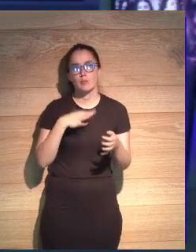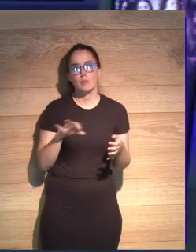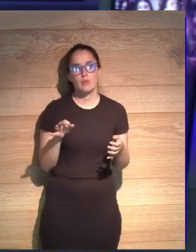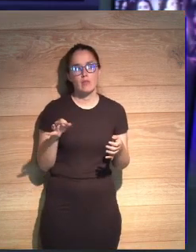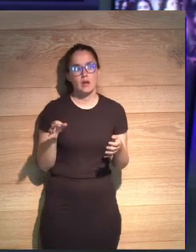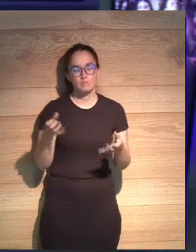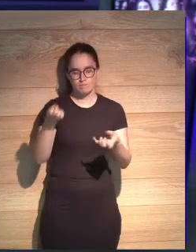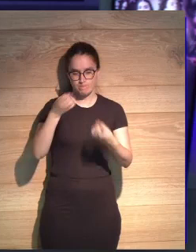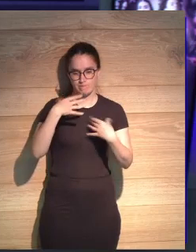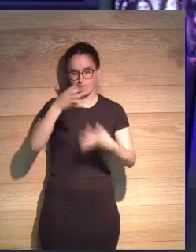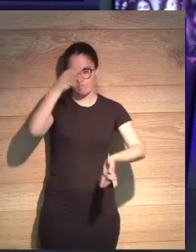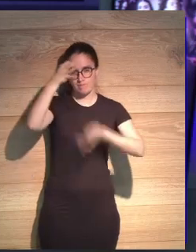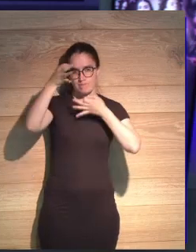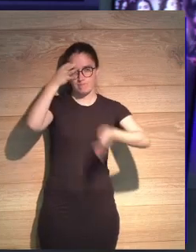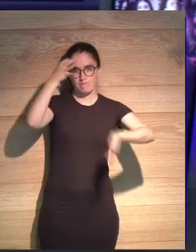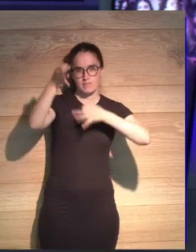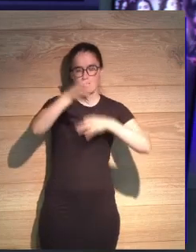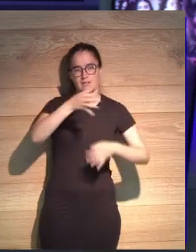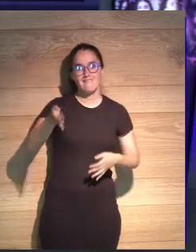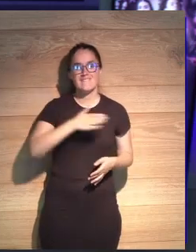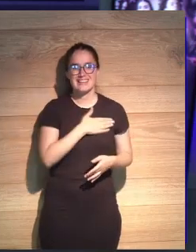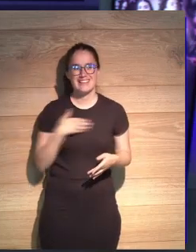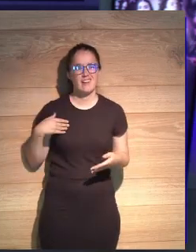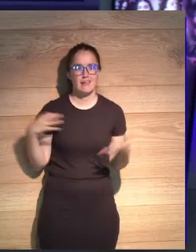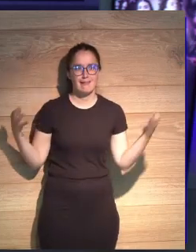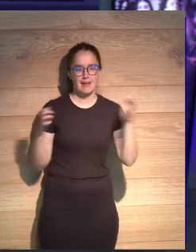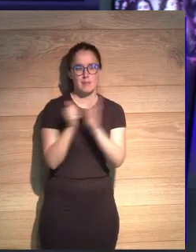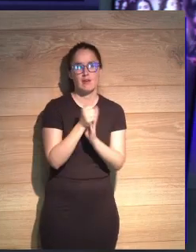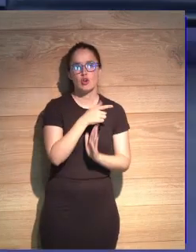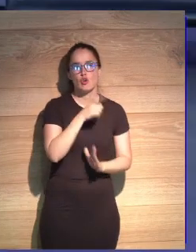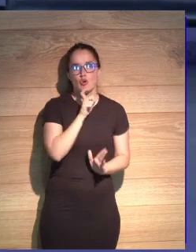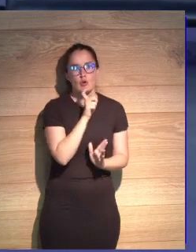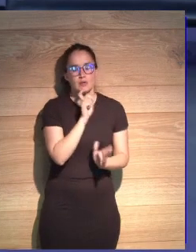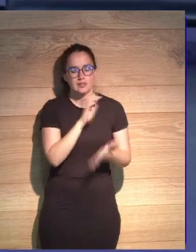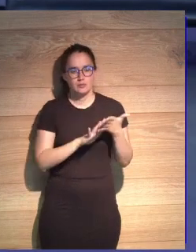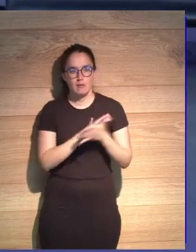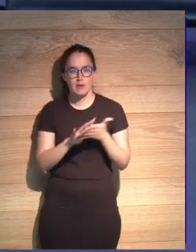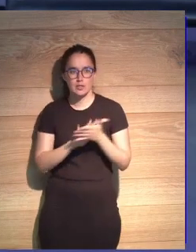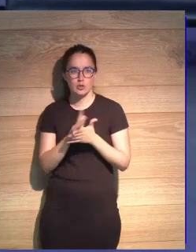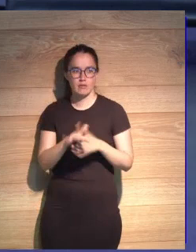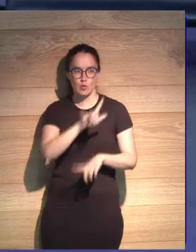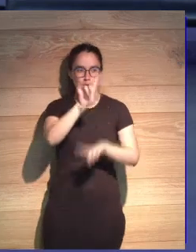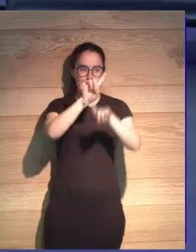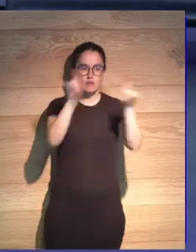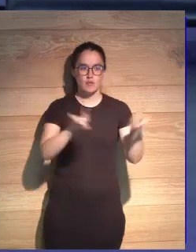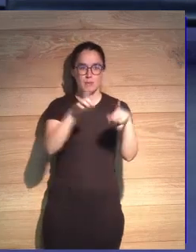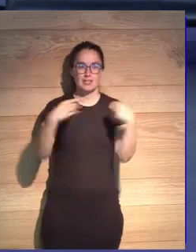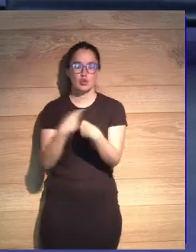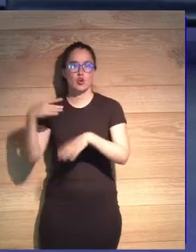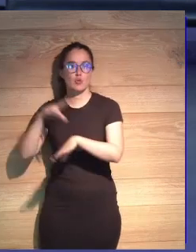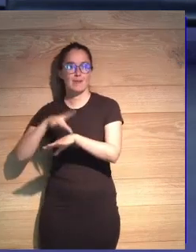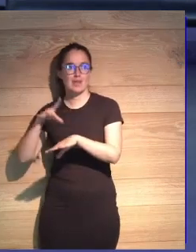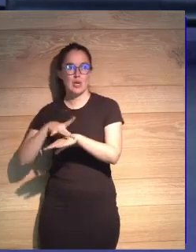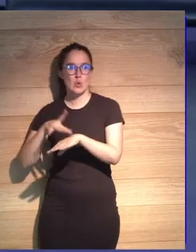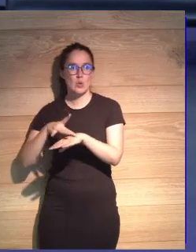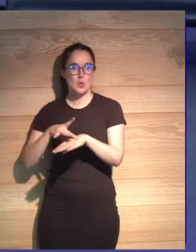to tell you exactly what they would like to have. If we are bringing